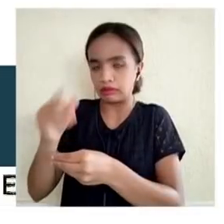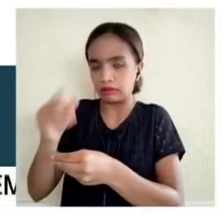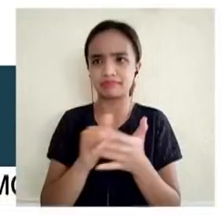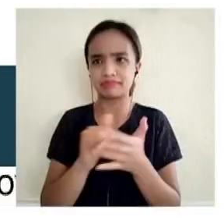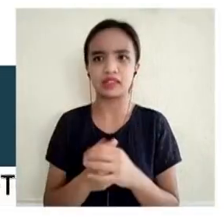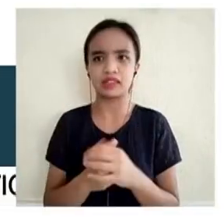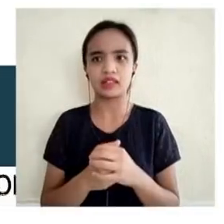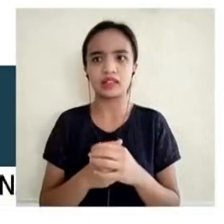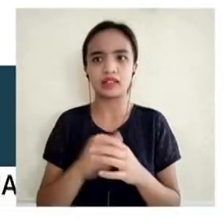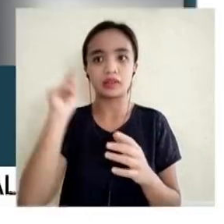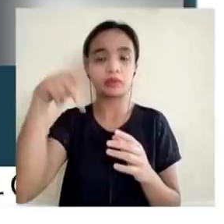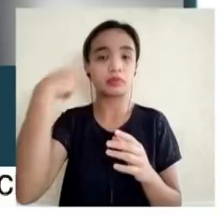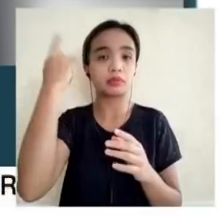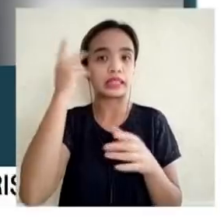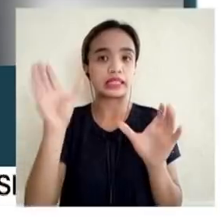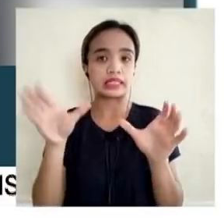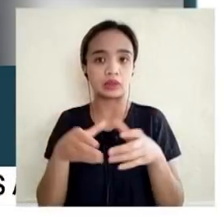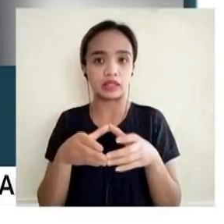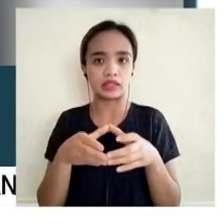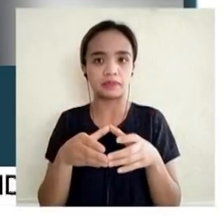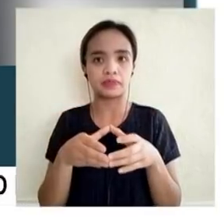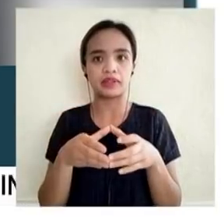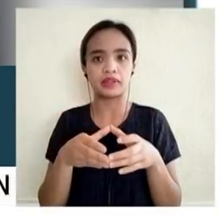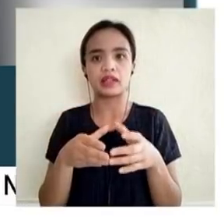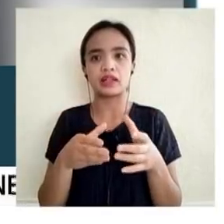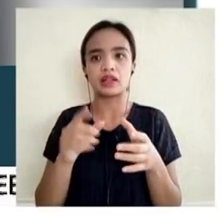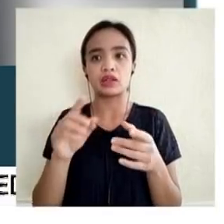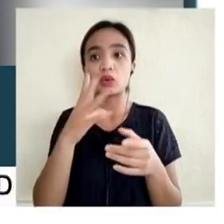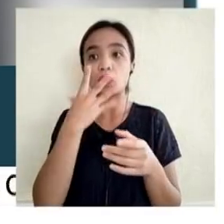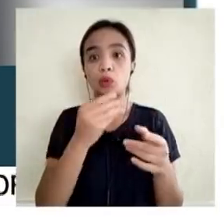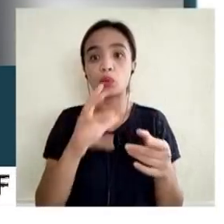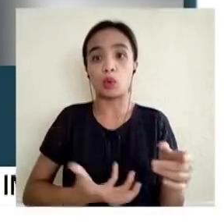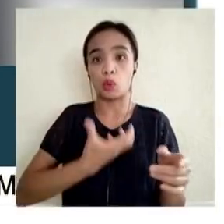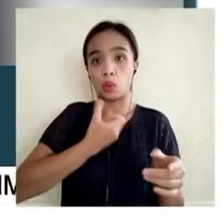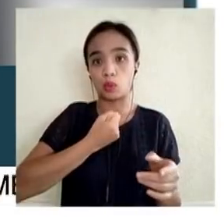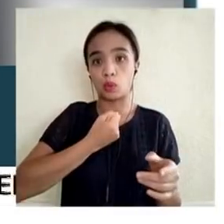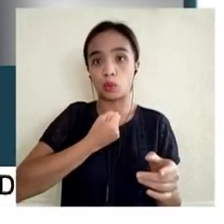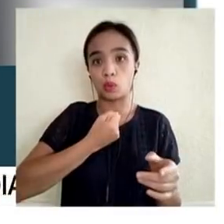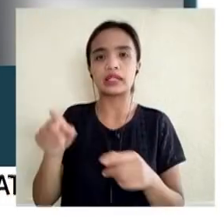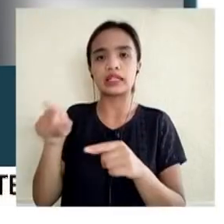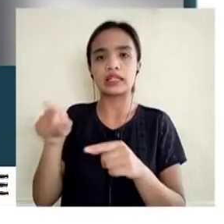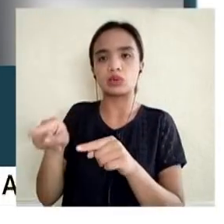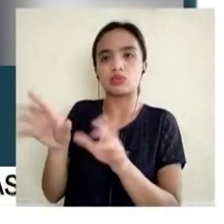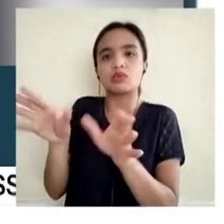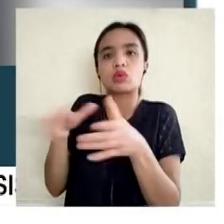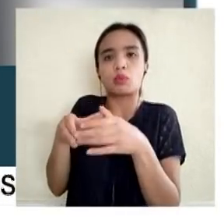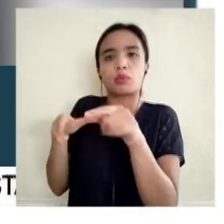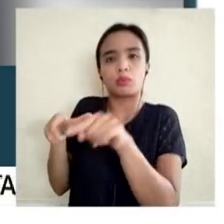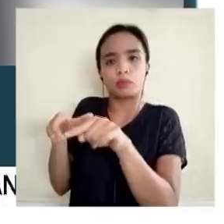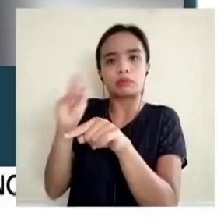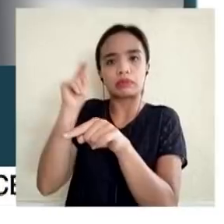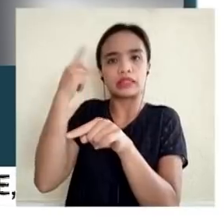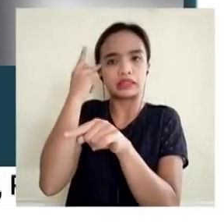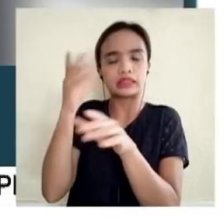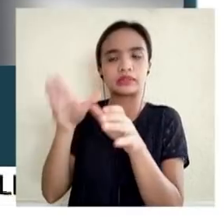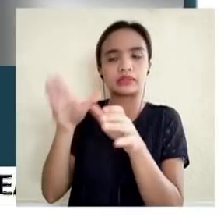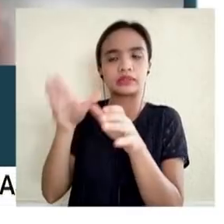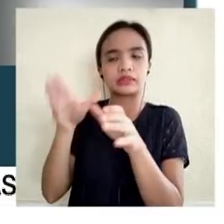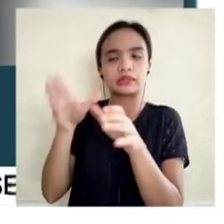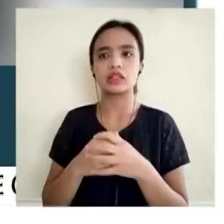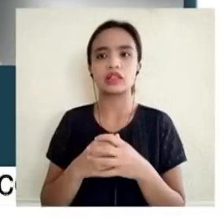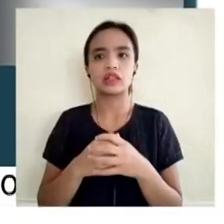list seat, mga kababayan, belongs to the entity, the party. So